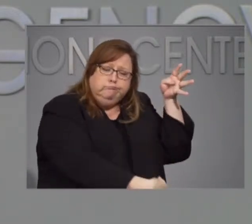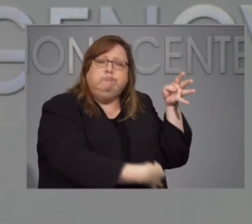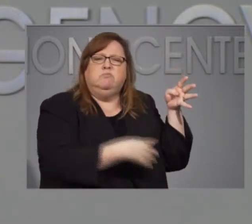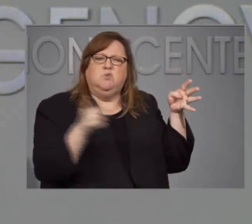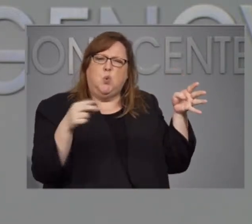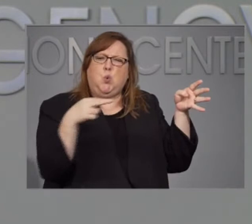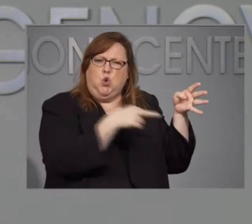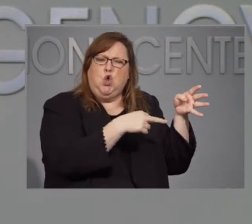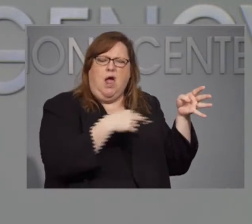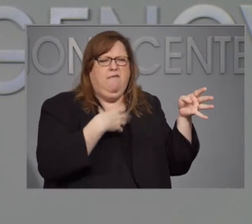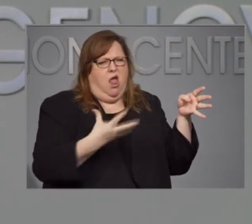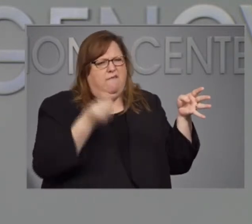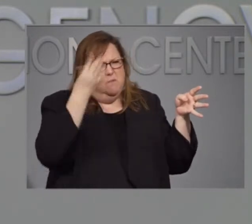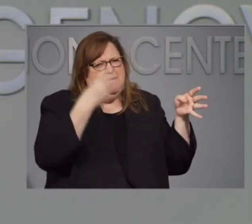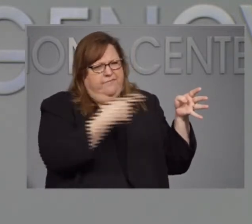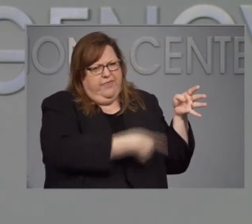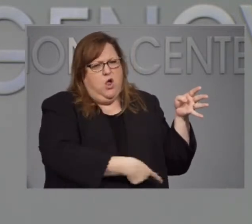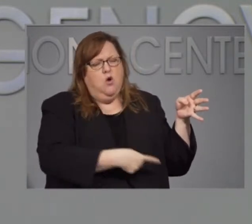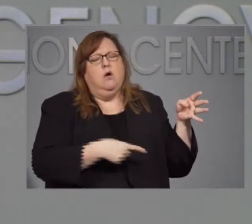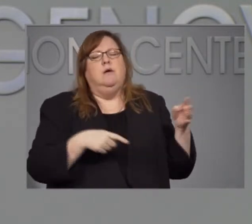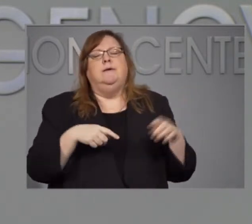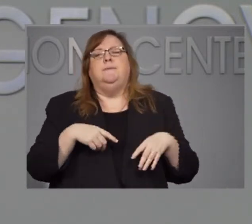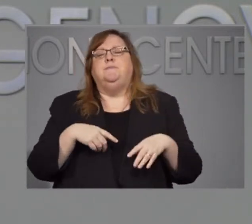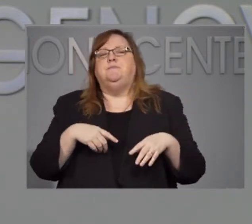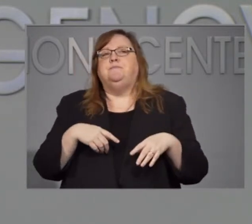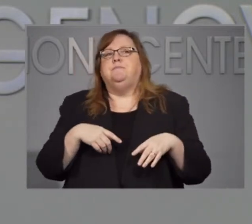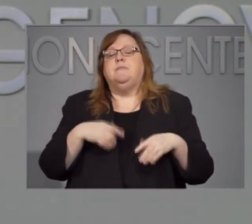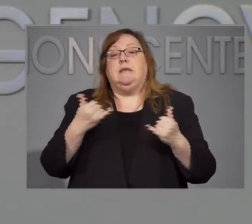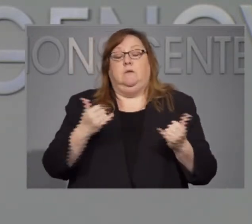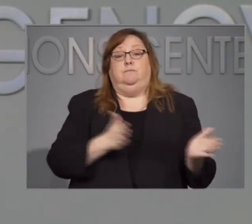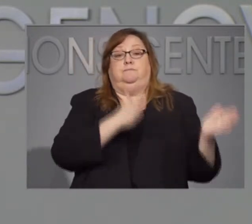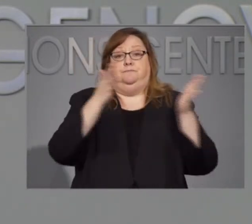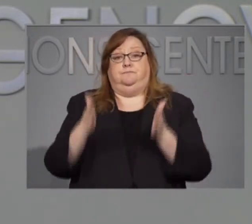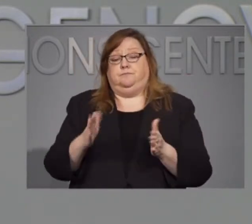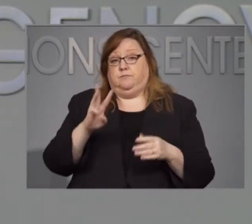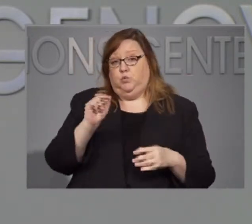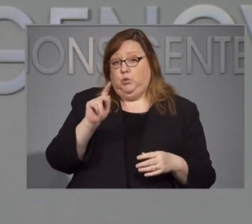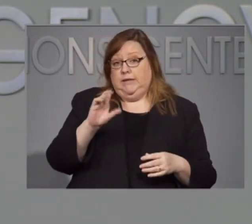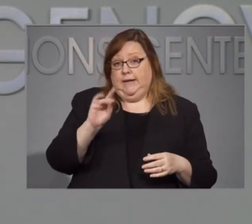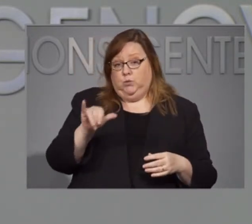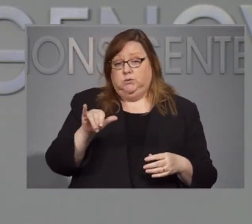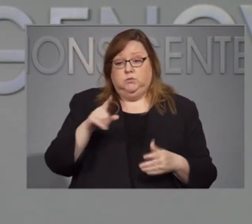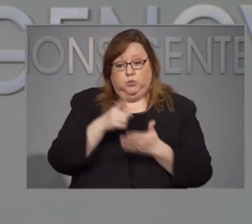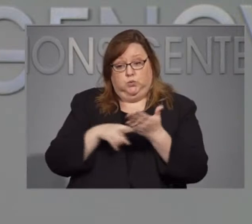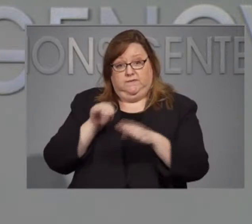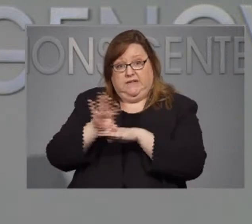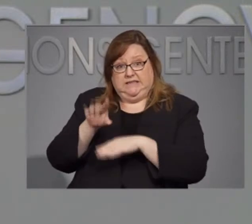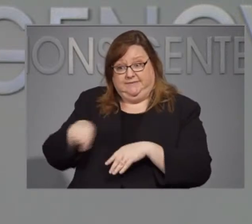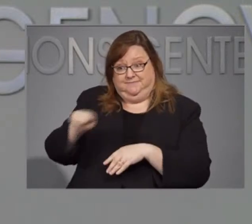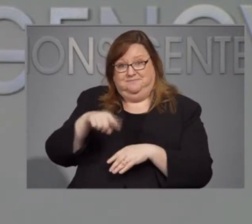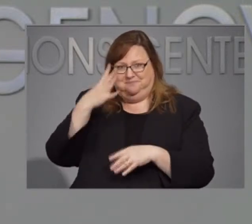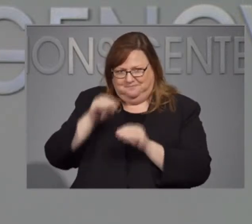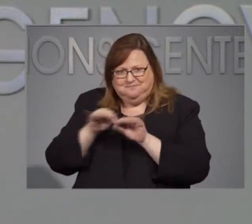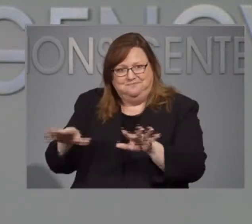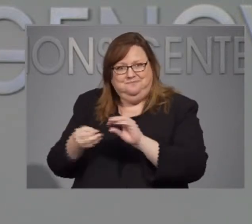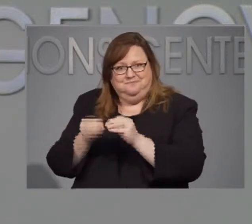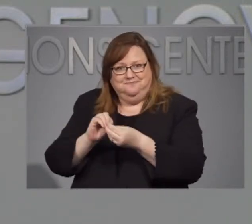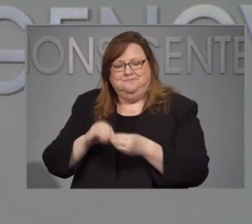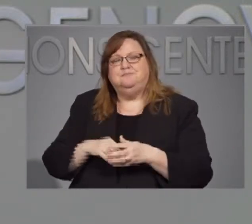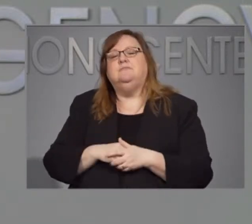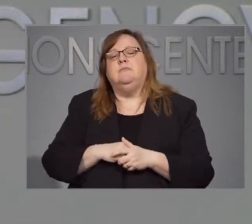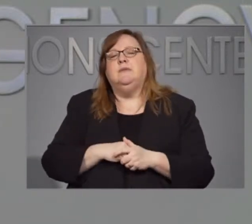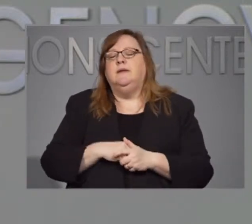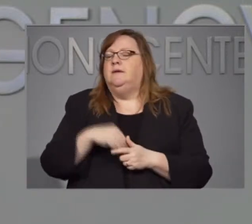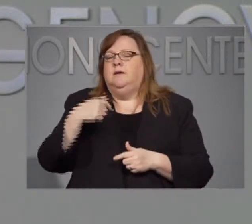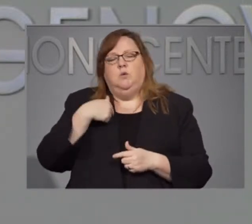cases. But as far as what would we advise Wake County, now we've been working closely with a number of